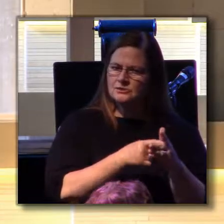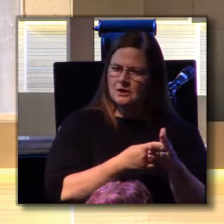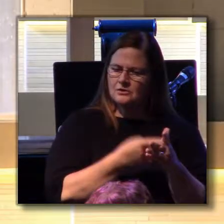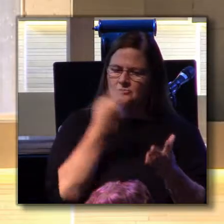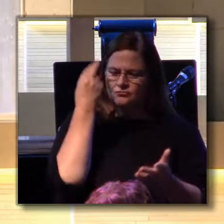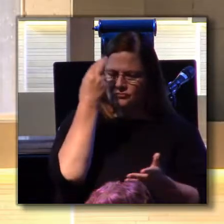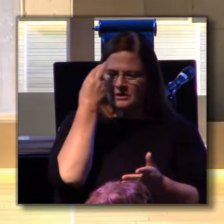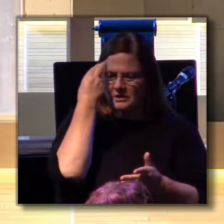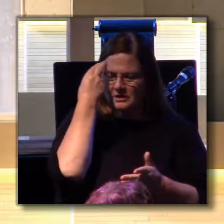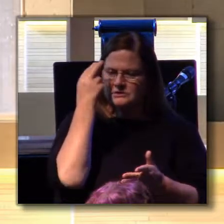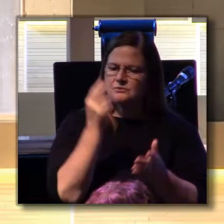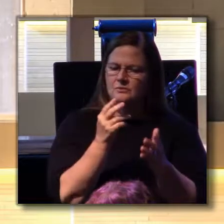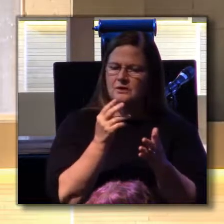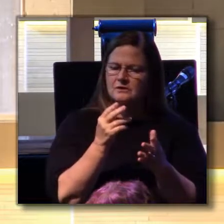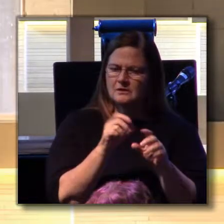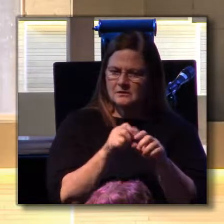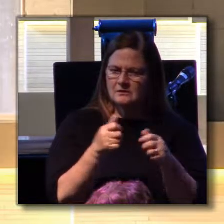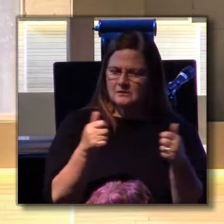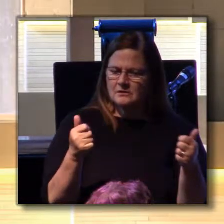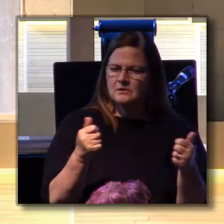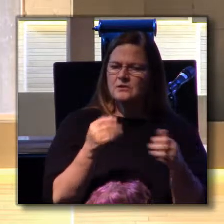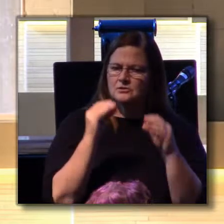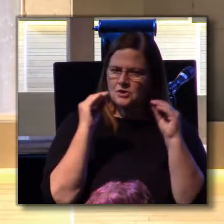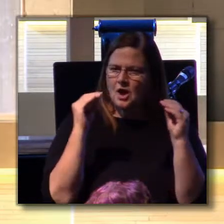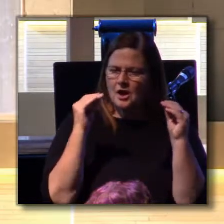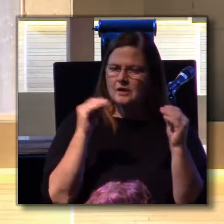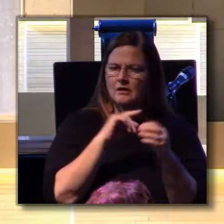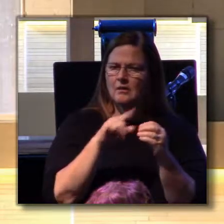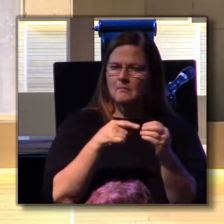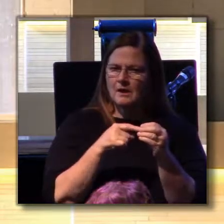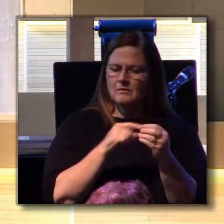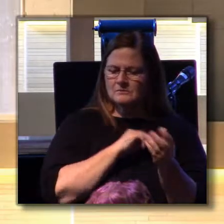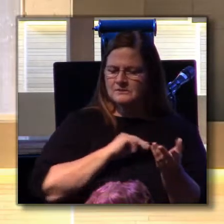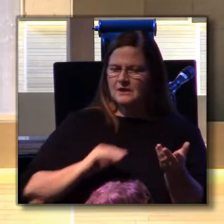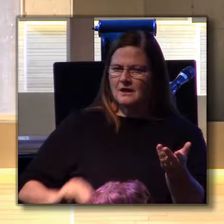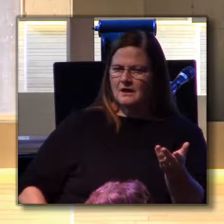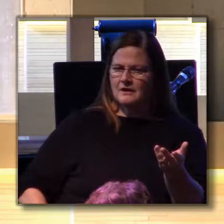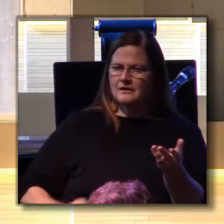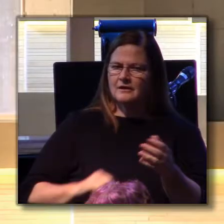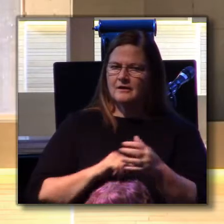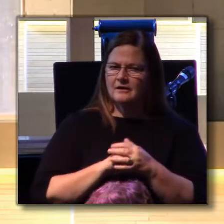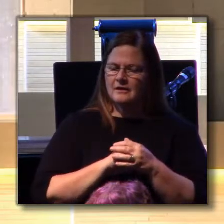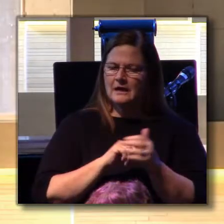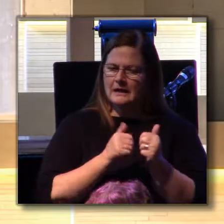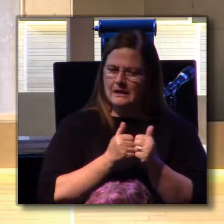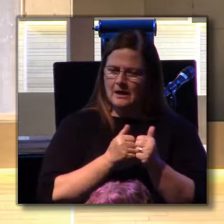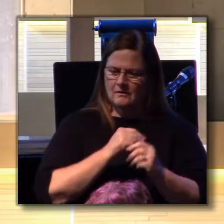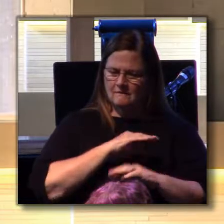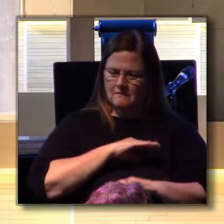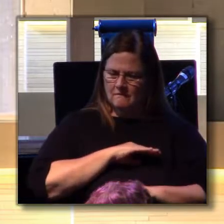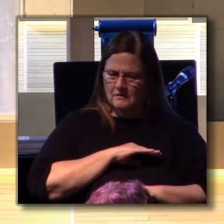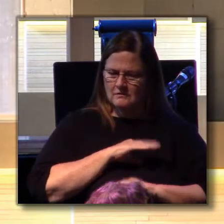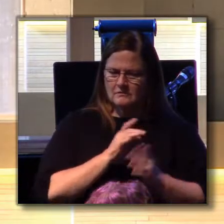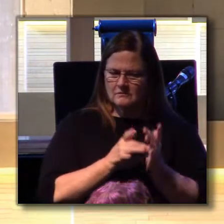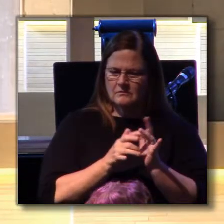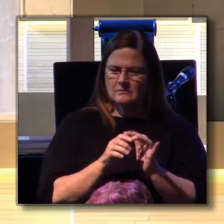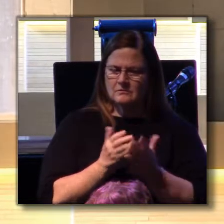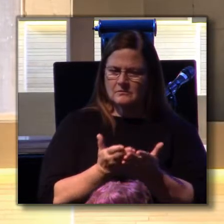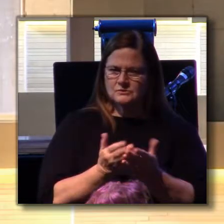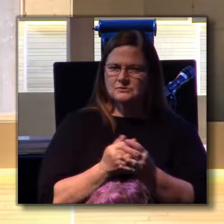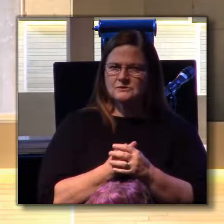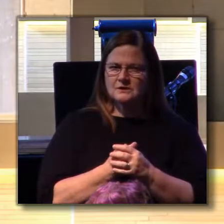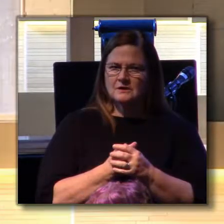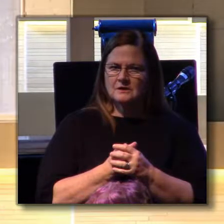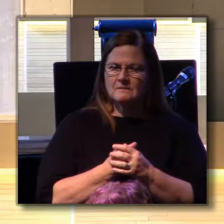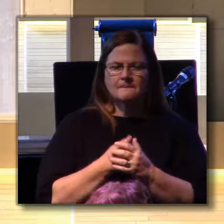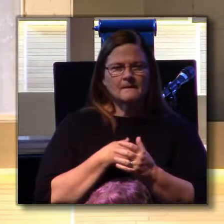they teach about Yeshua and his fulfillment of what the scriptures say Messiah would do. But I want you to stop